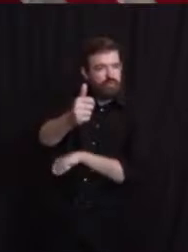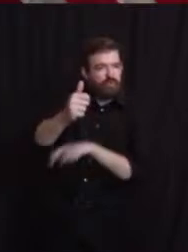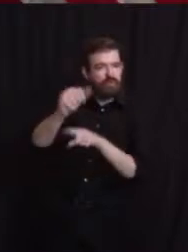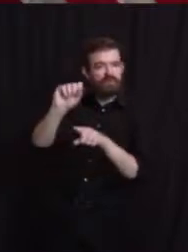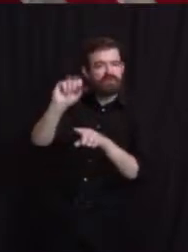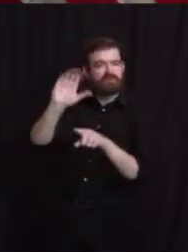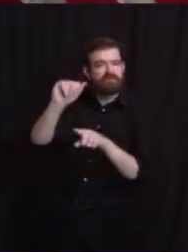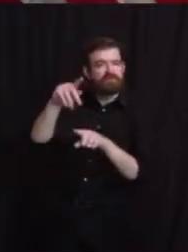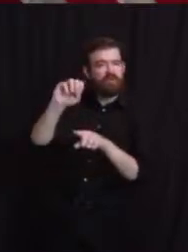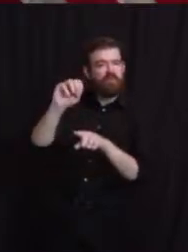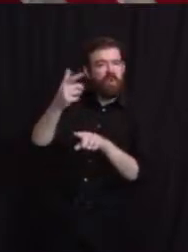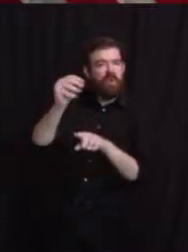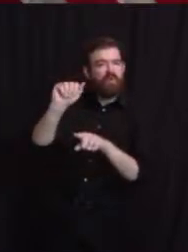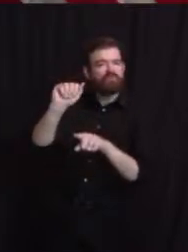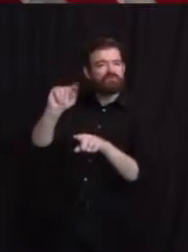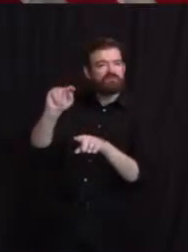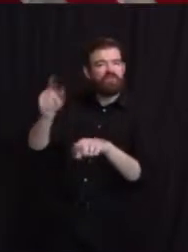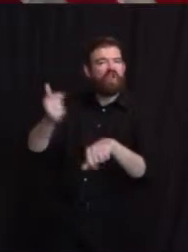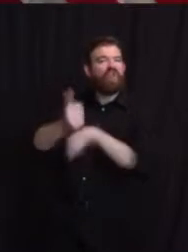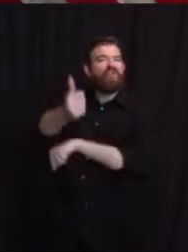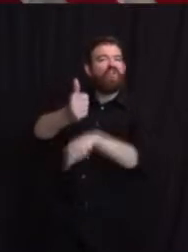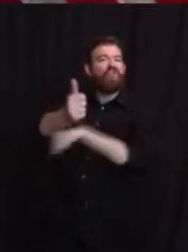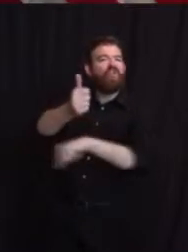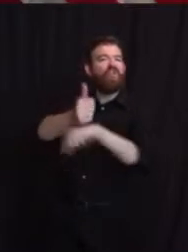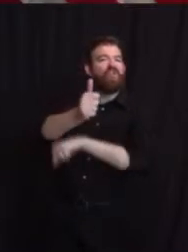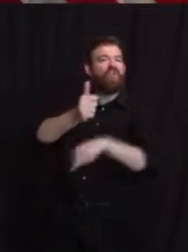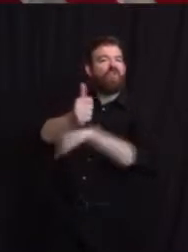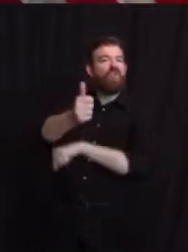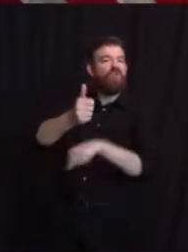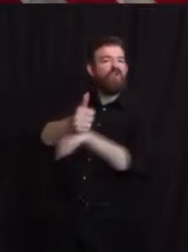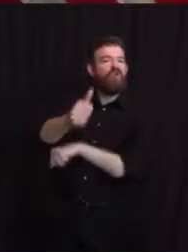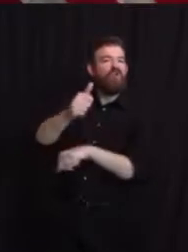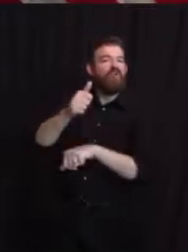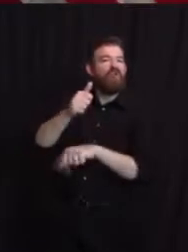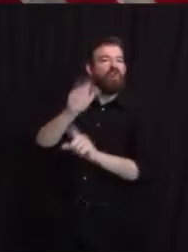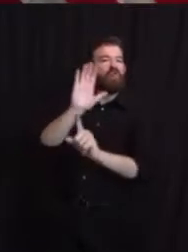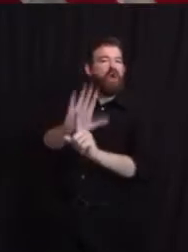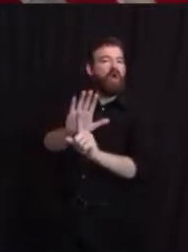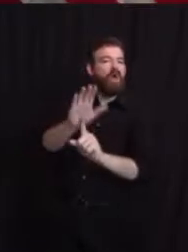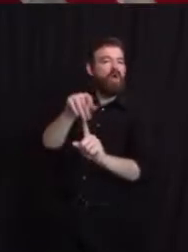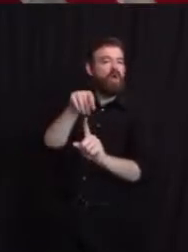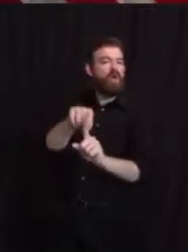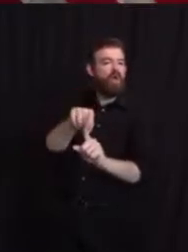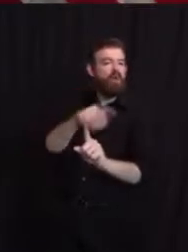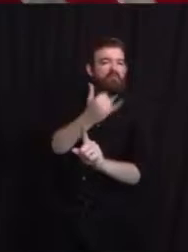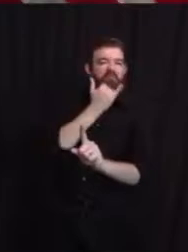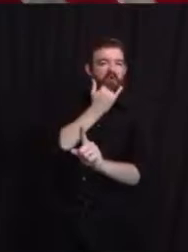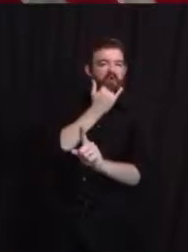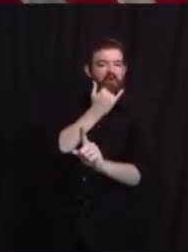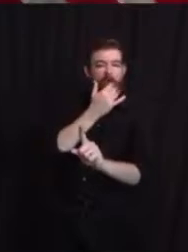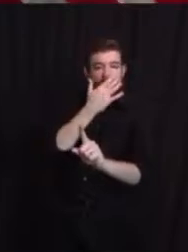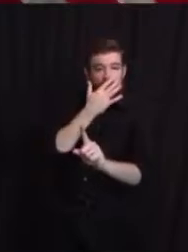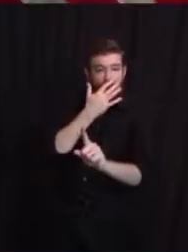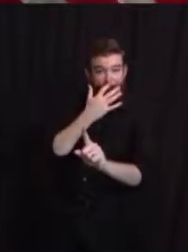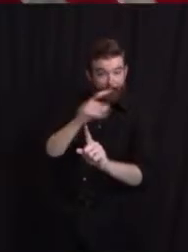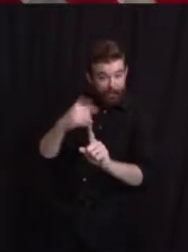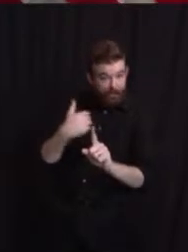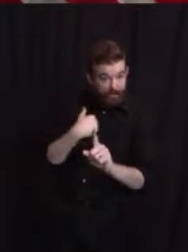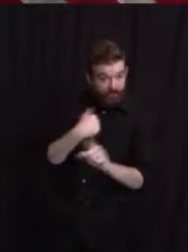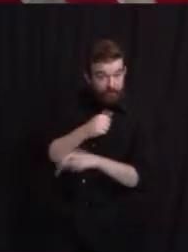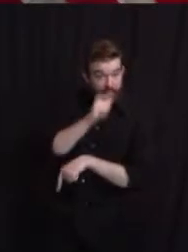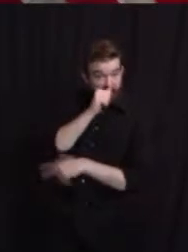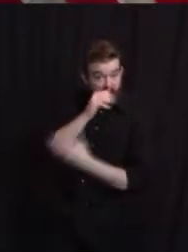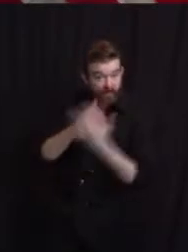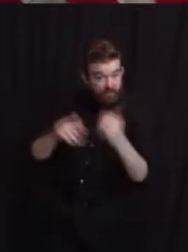have private part-time jobs? Okay. May I say something, Pat, just ahead of you on this, just to